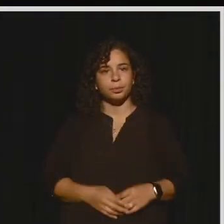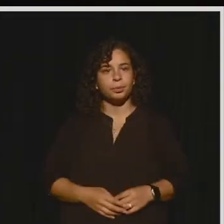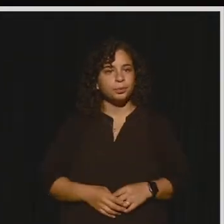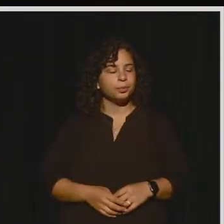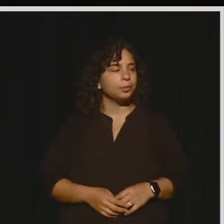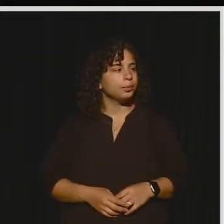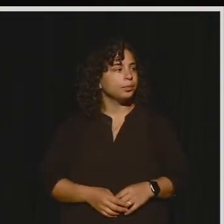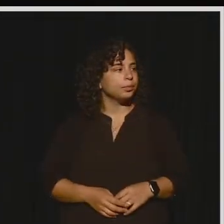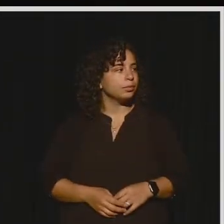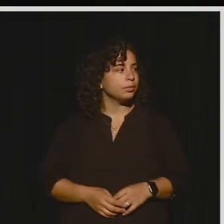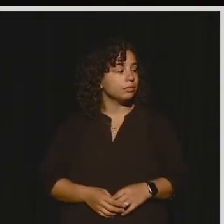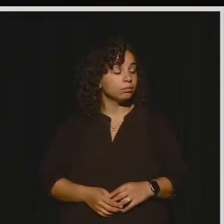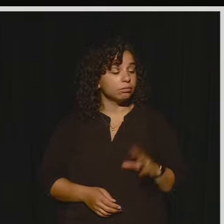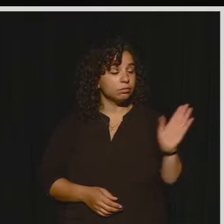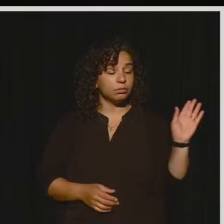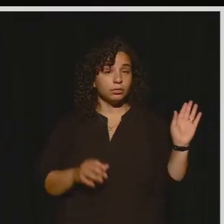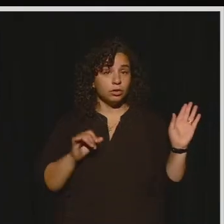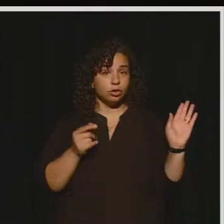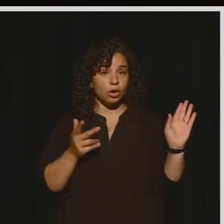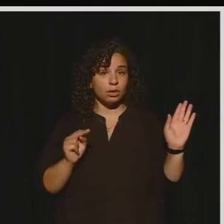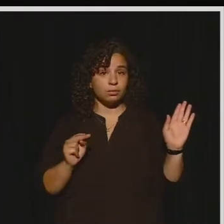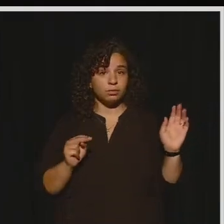up. I agree, and it's